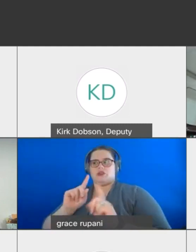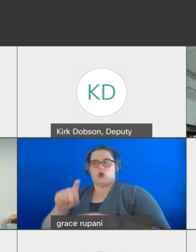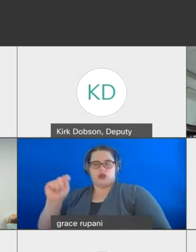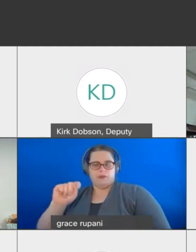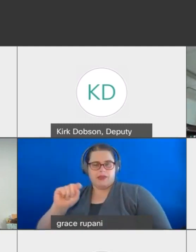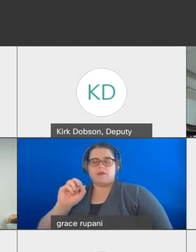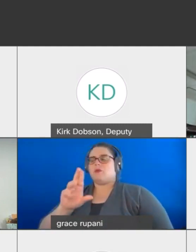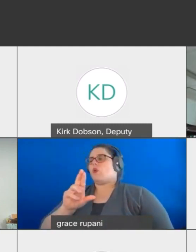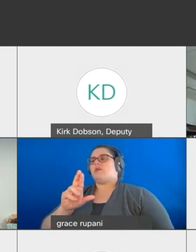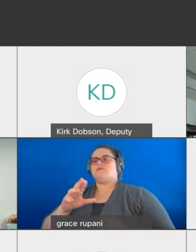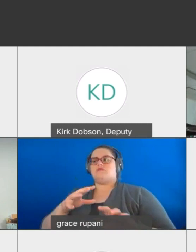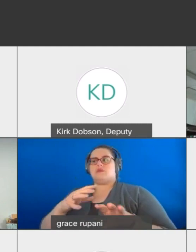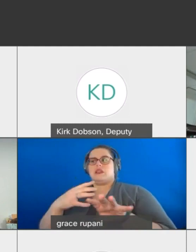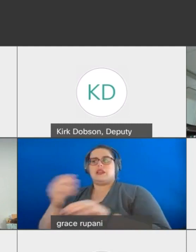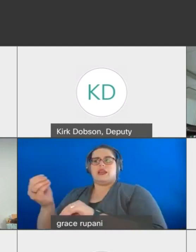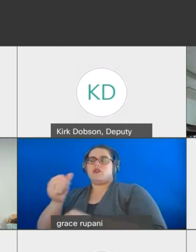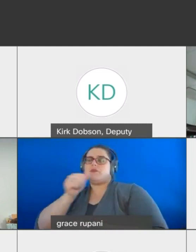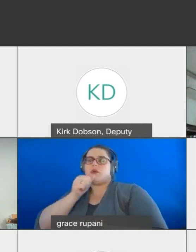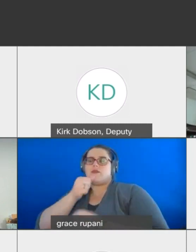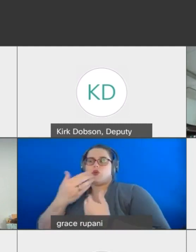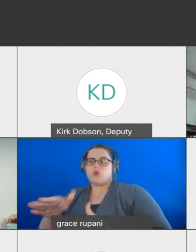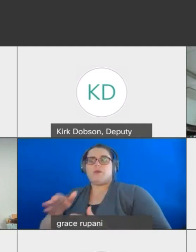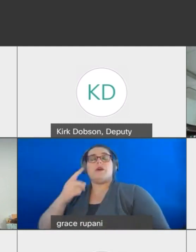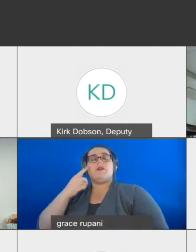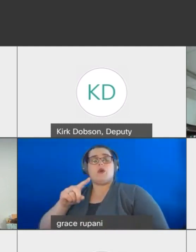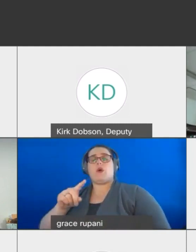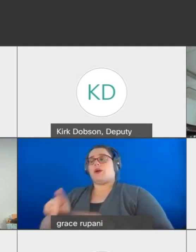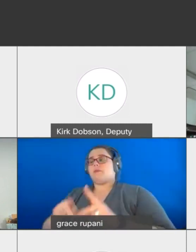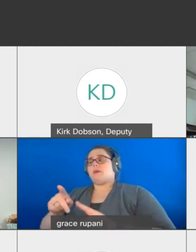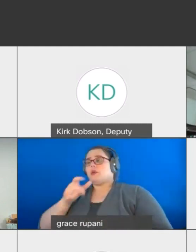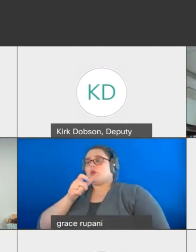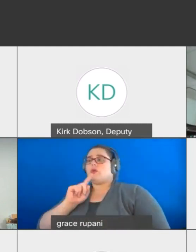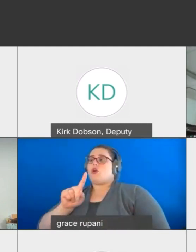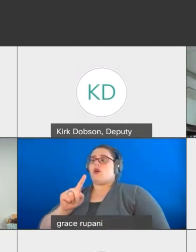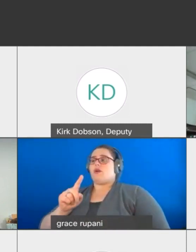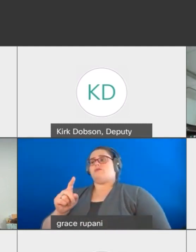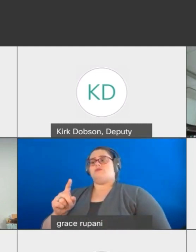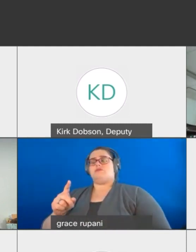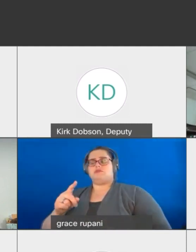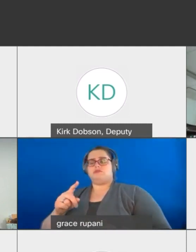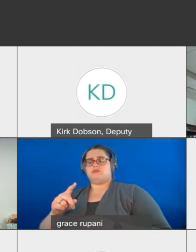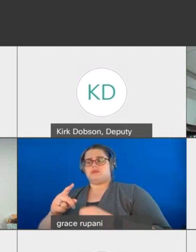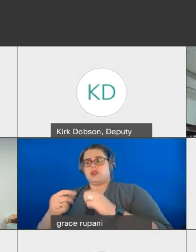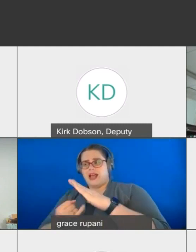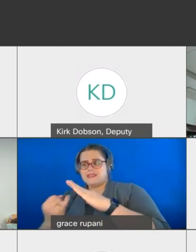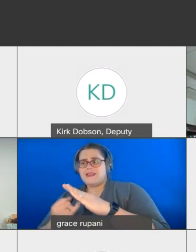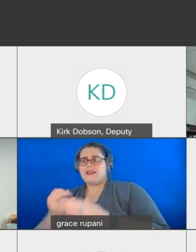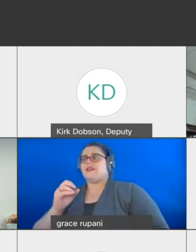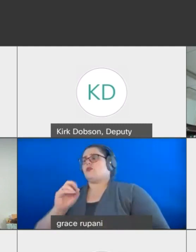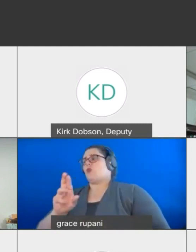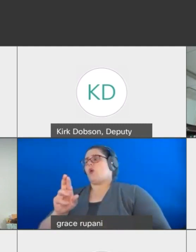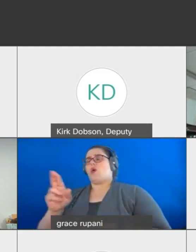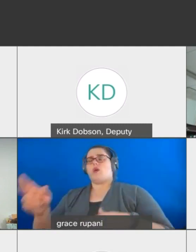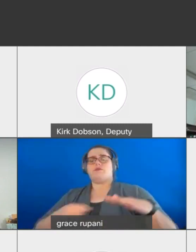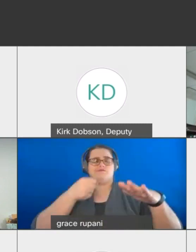their private room. And these are those for individuals who are quarantined, who are isolated because they're positive,